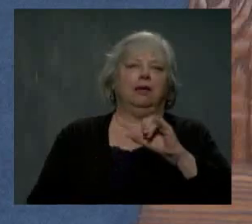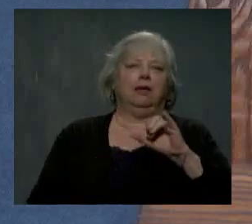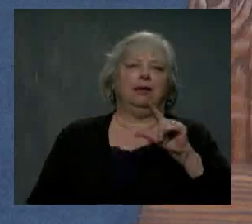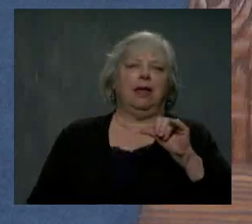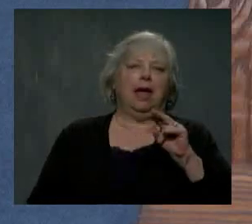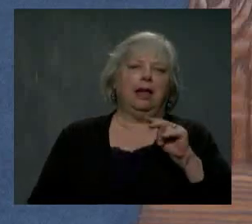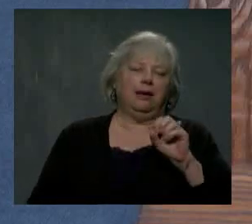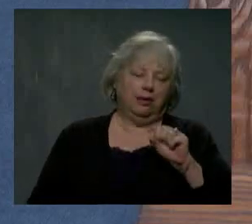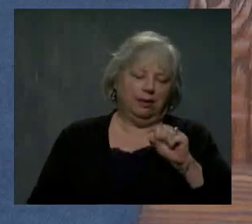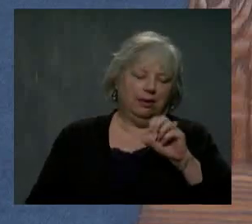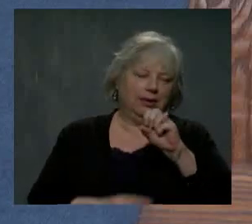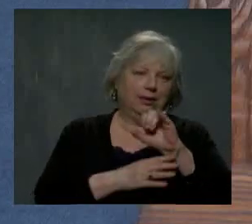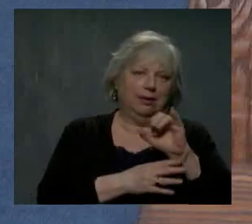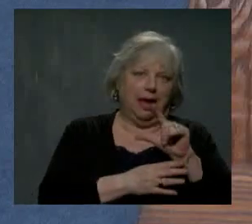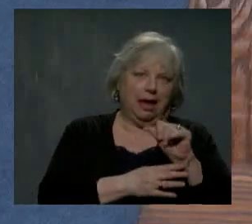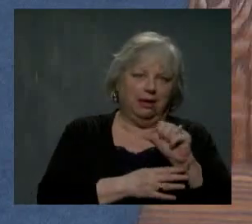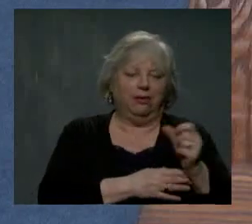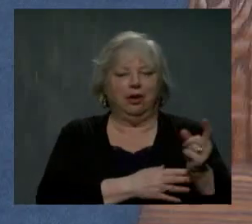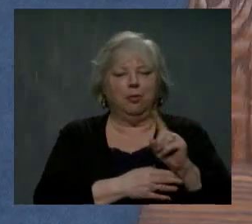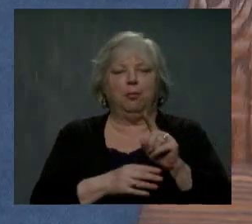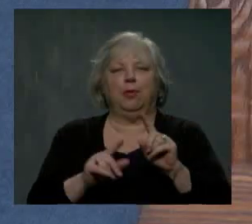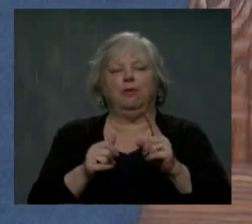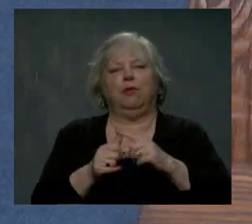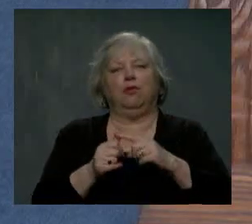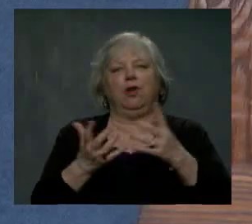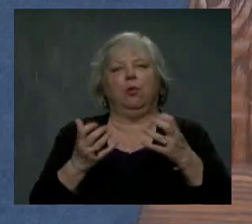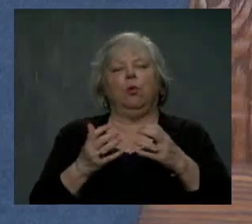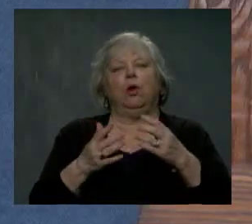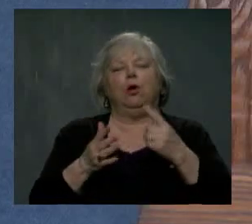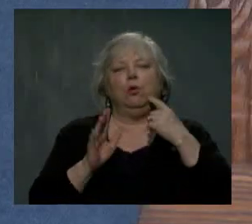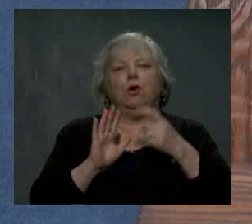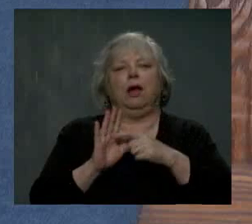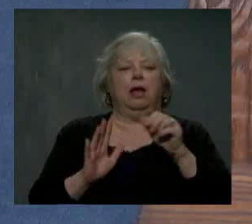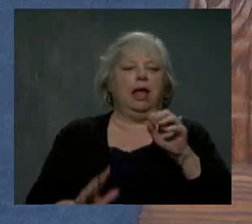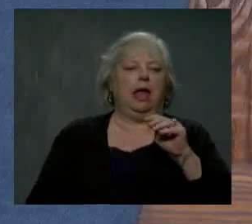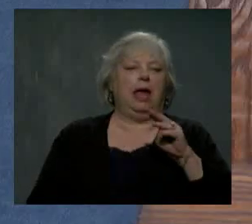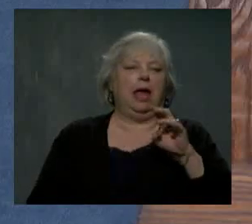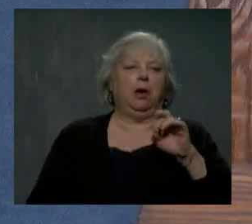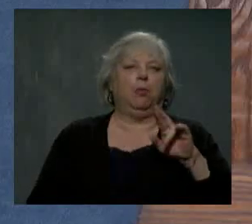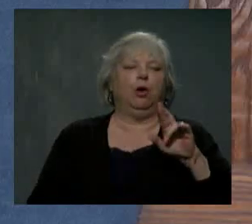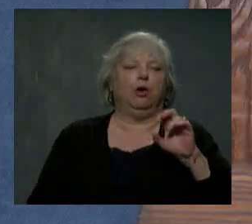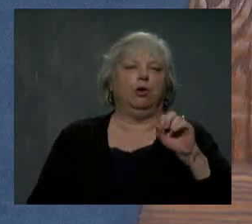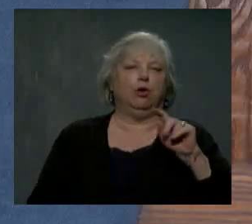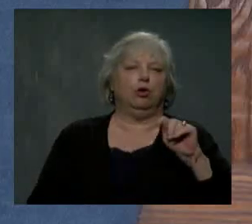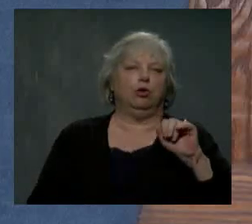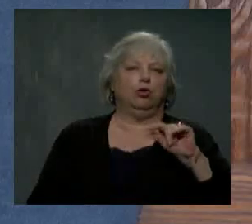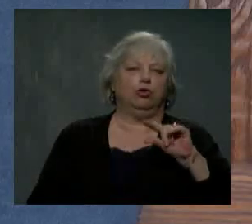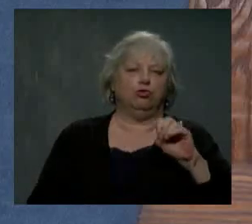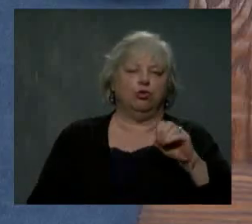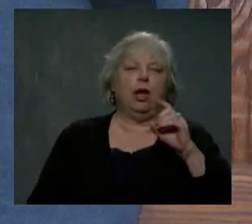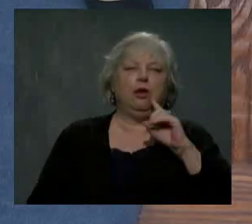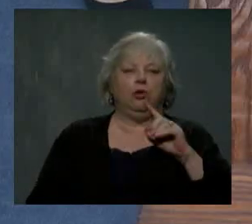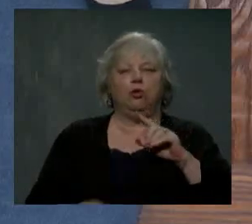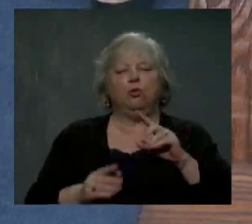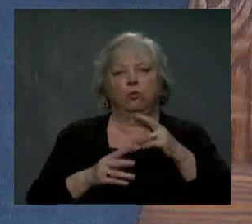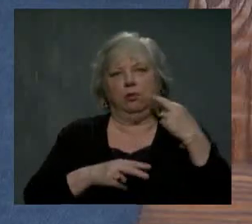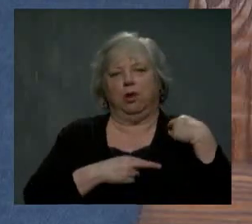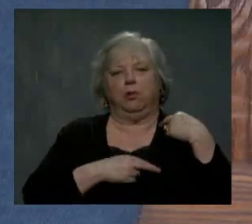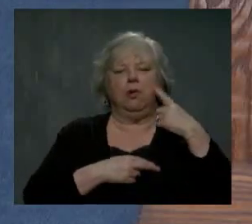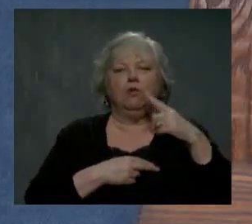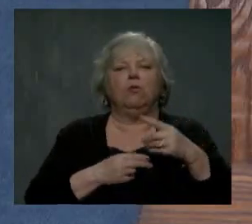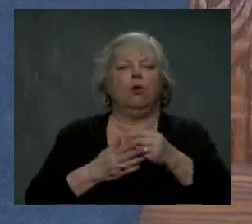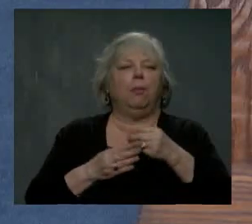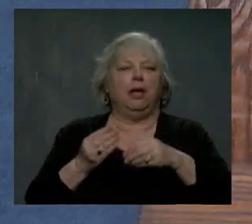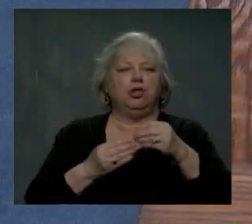few moments, but I want to recognize Ember Strange, the Assistant Finance Director, who has responsibility over budgeting,